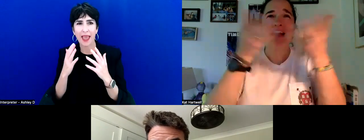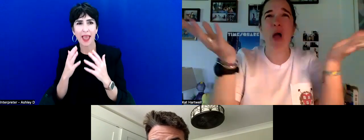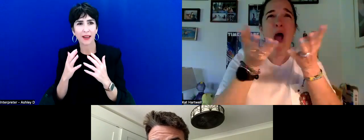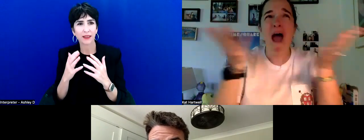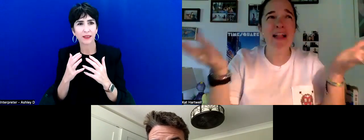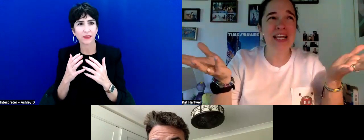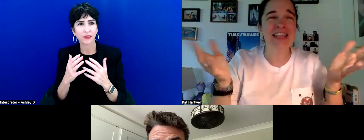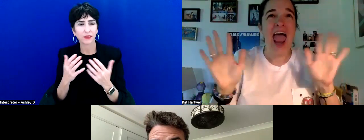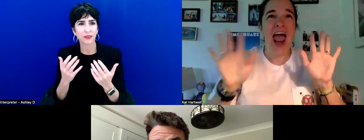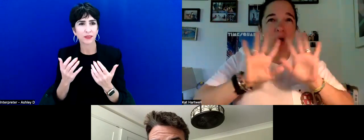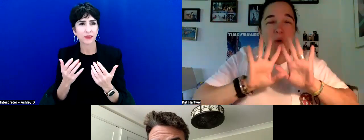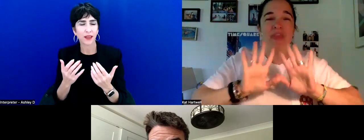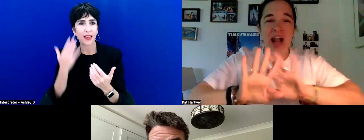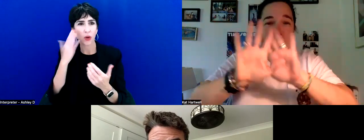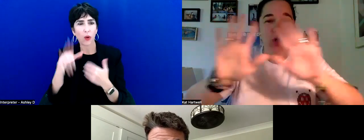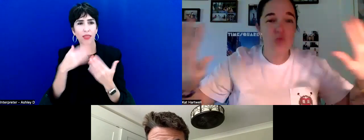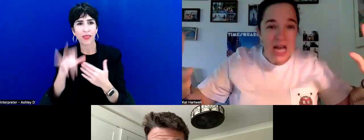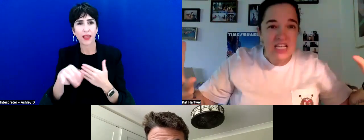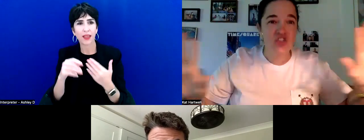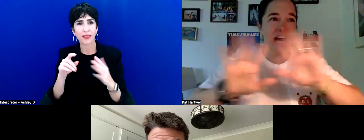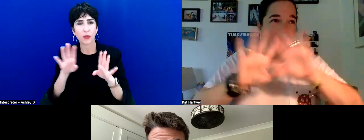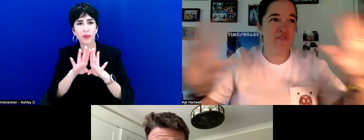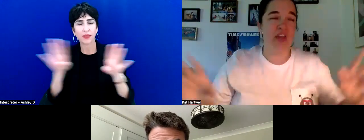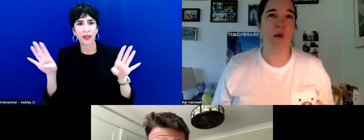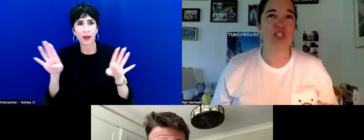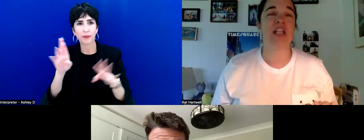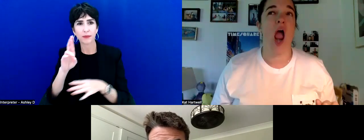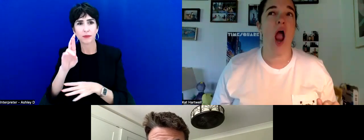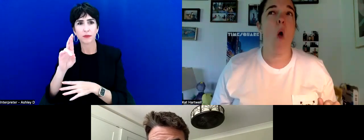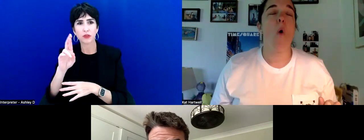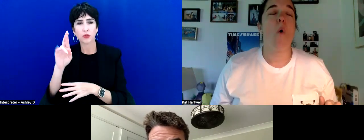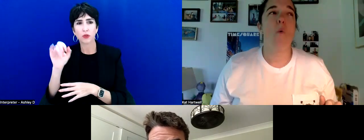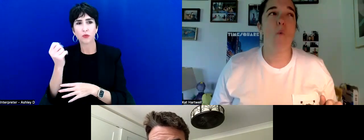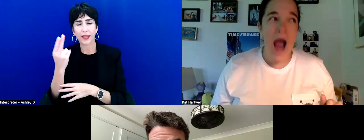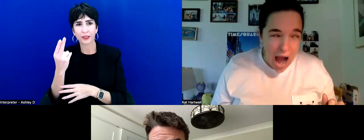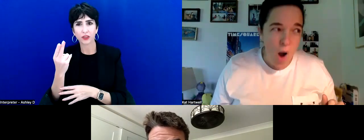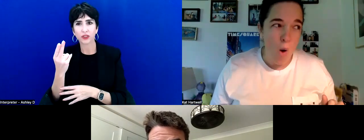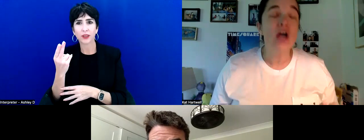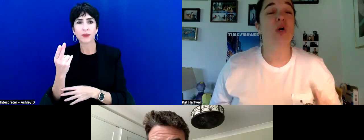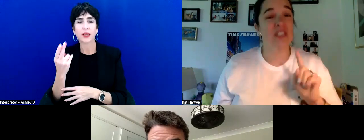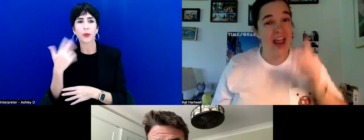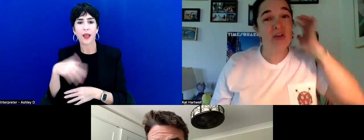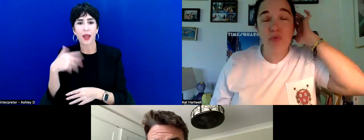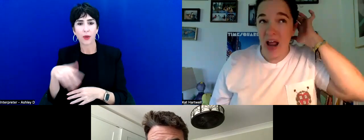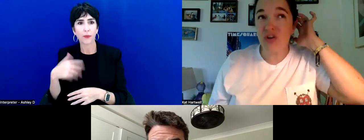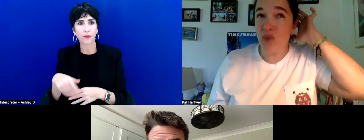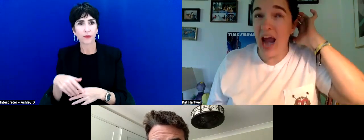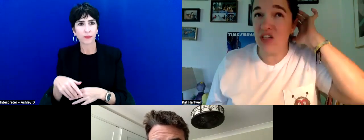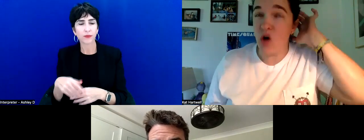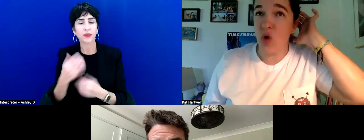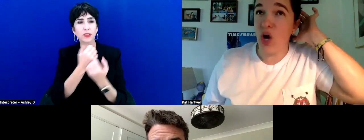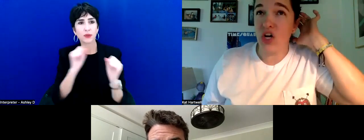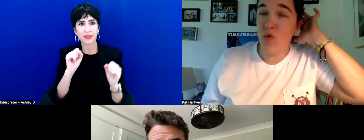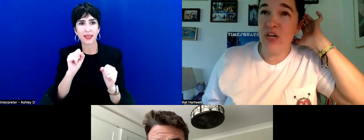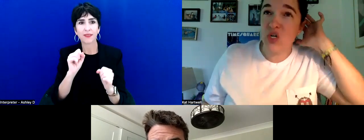should know you did. And then when they come to the range, but then I was just like, wow. So Saving Private